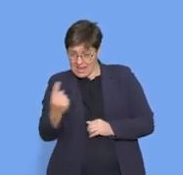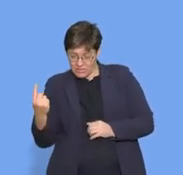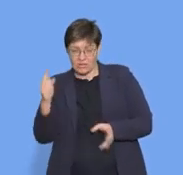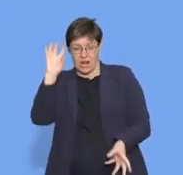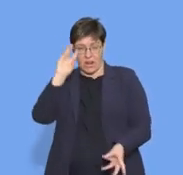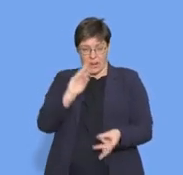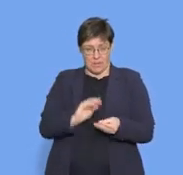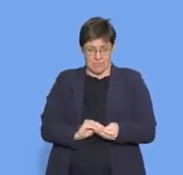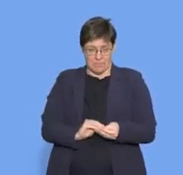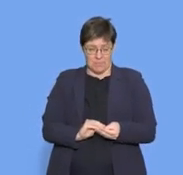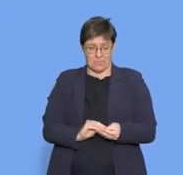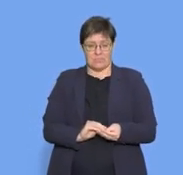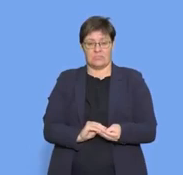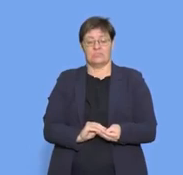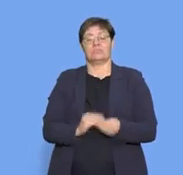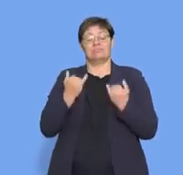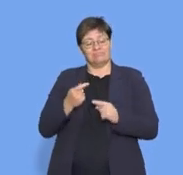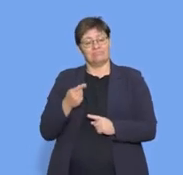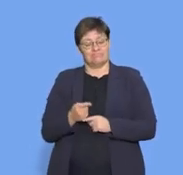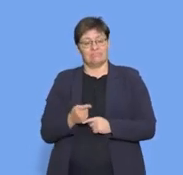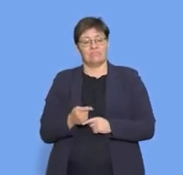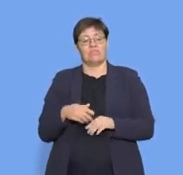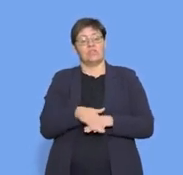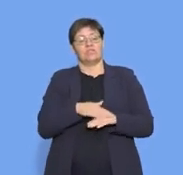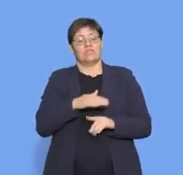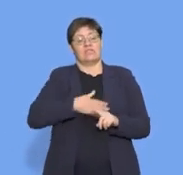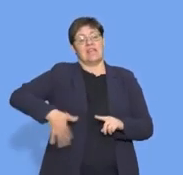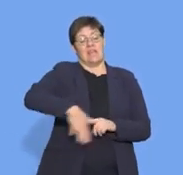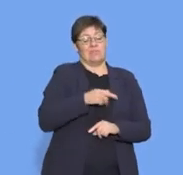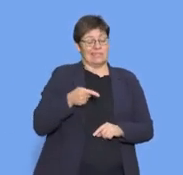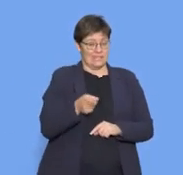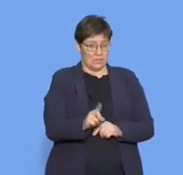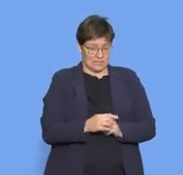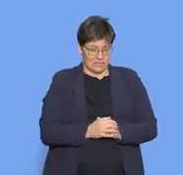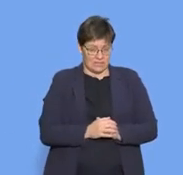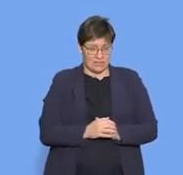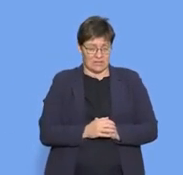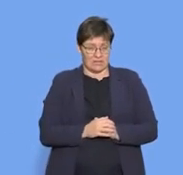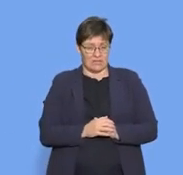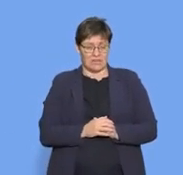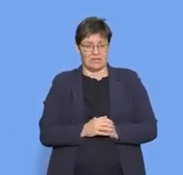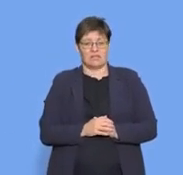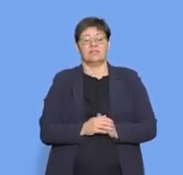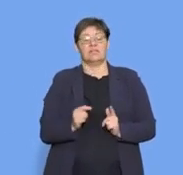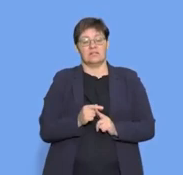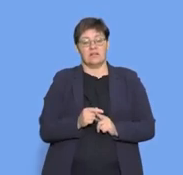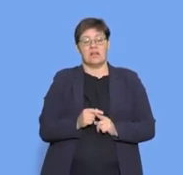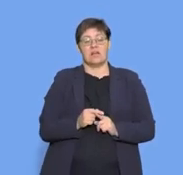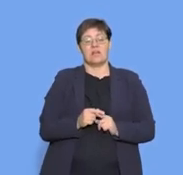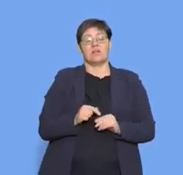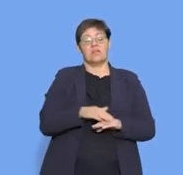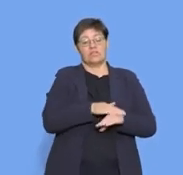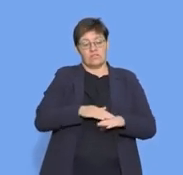add all of those areas together, and that is what surface area is. So it's the area along